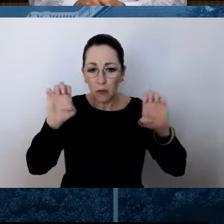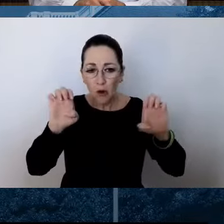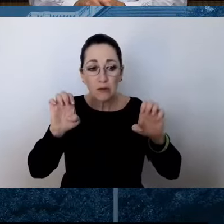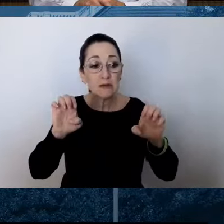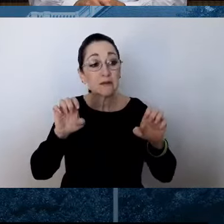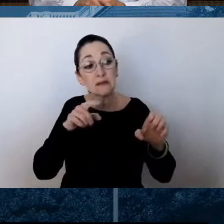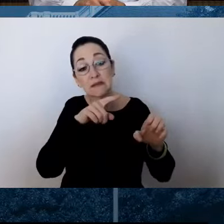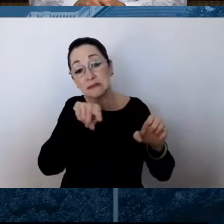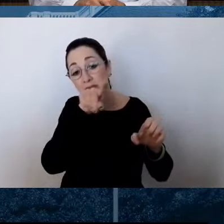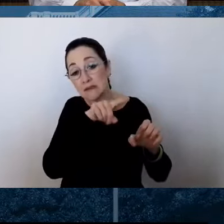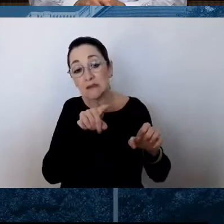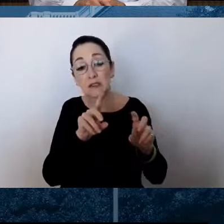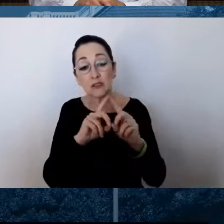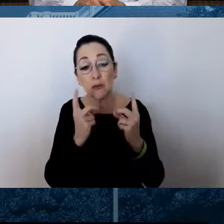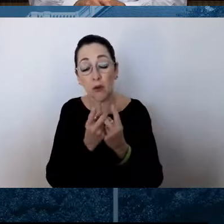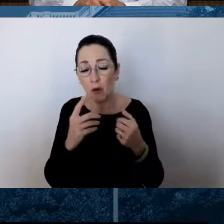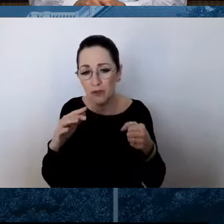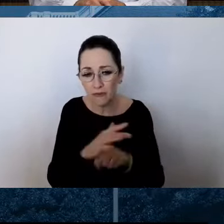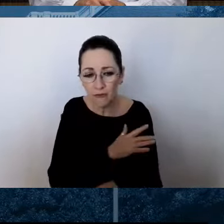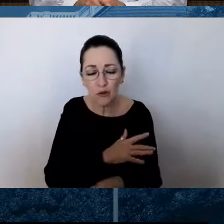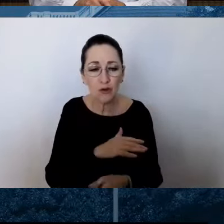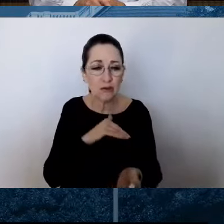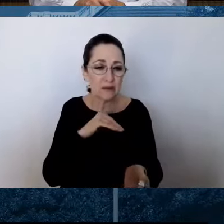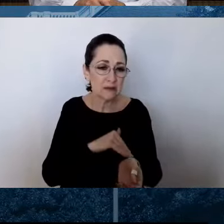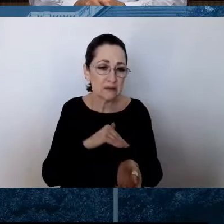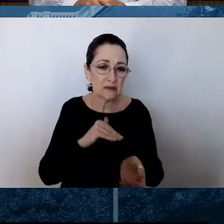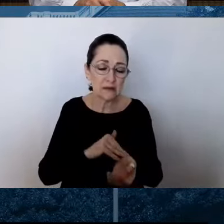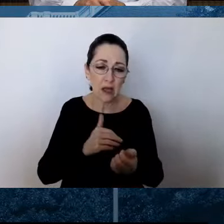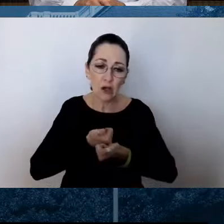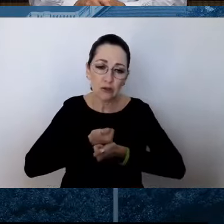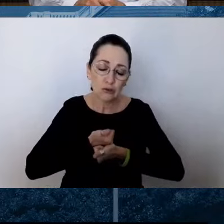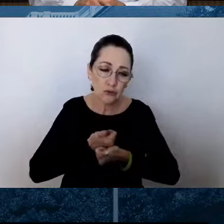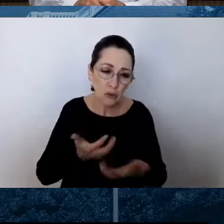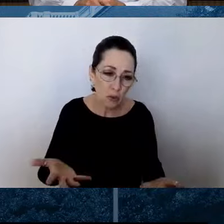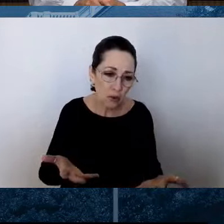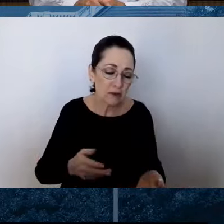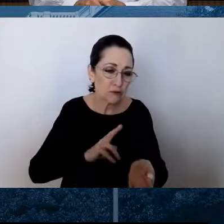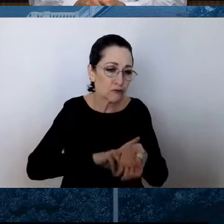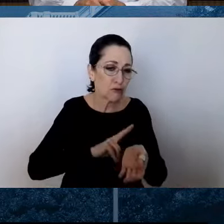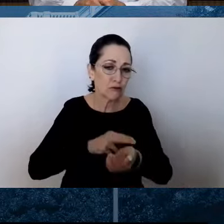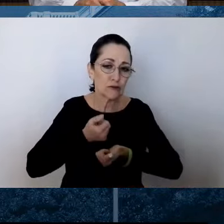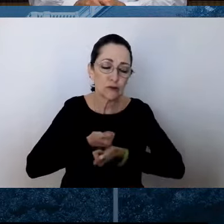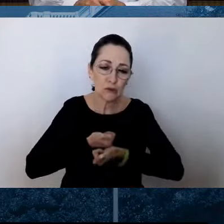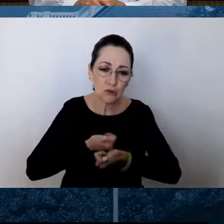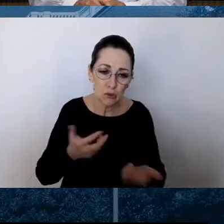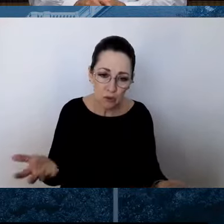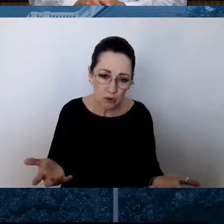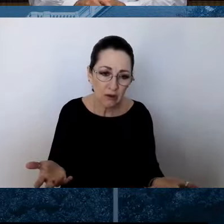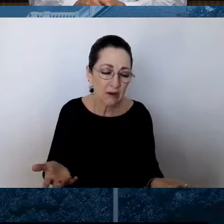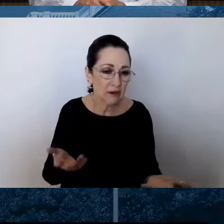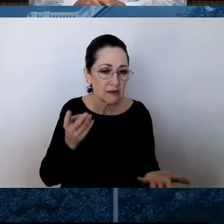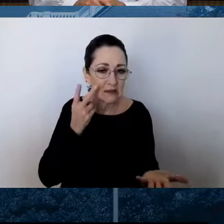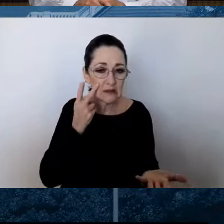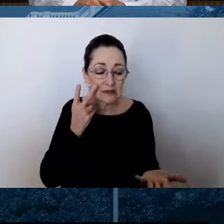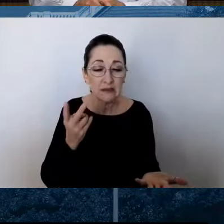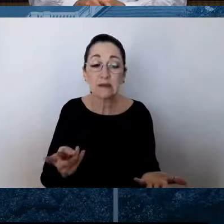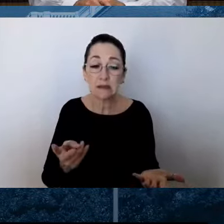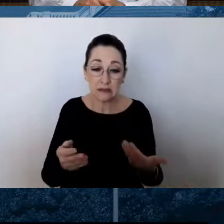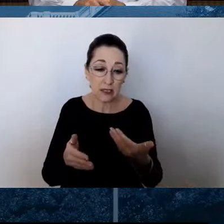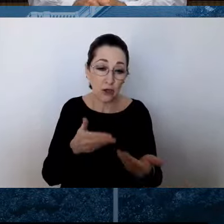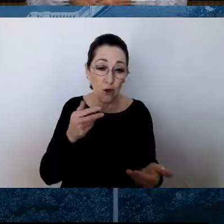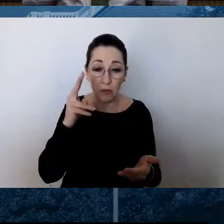hospitals are treating these patients. We've seen over a couple thousand Delawareans who've passed away